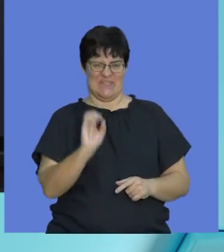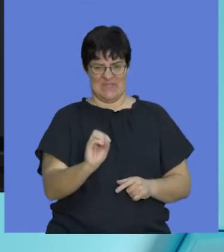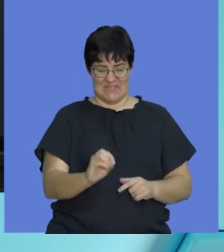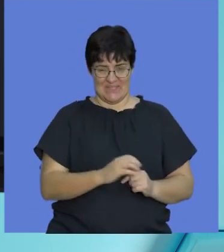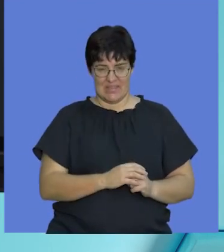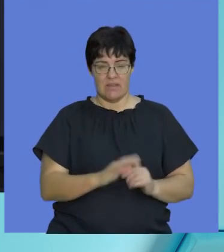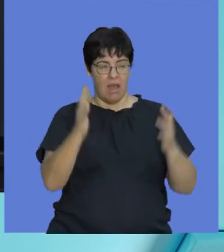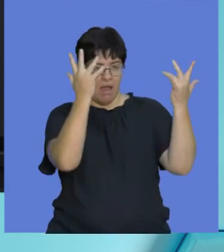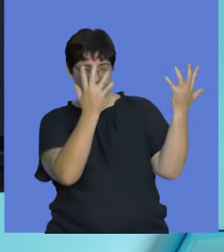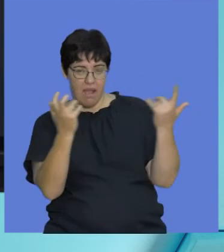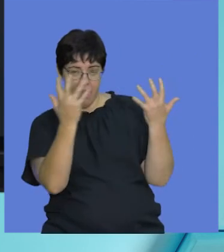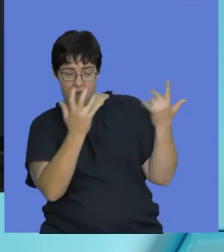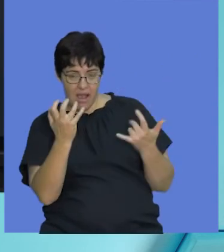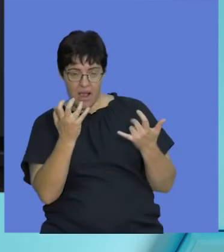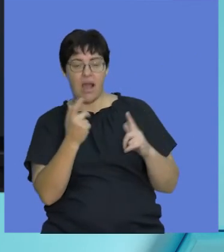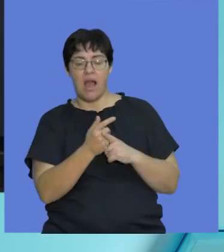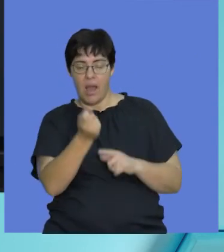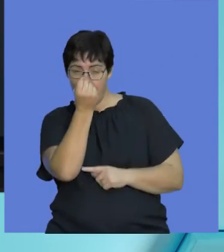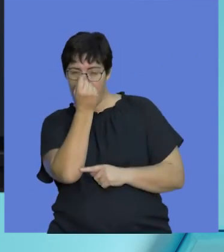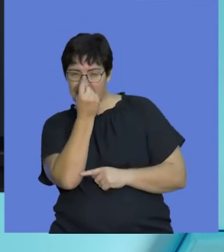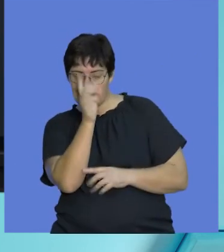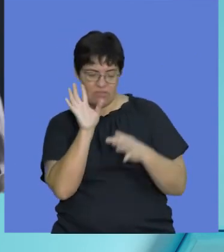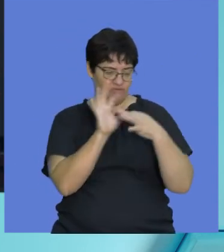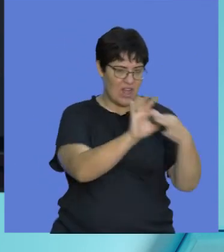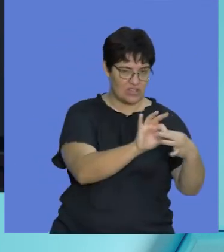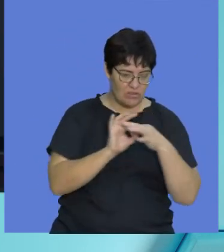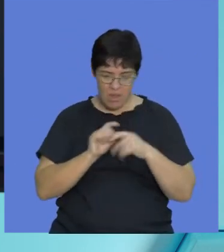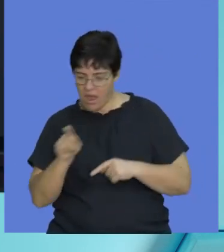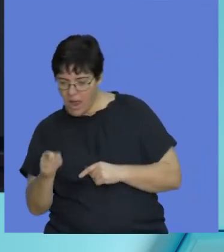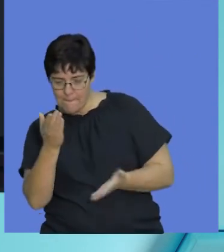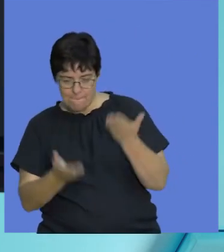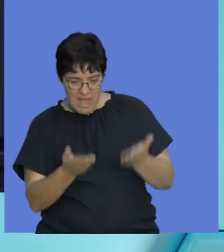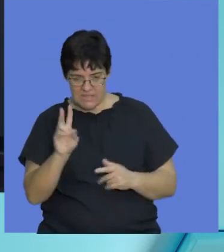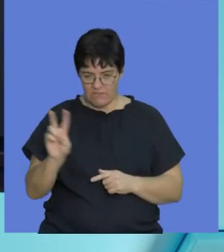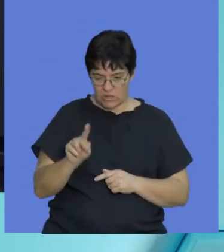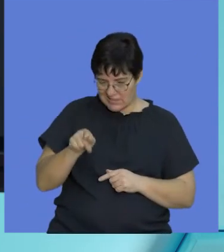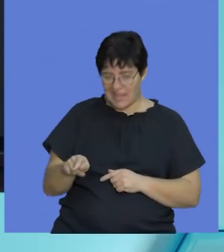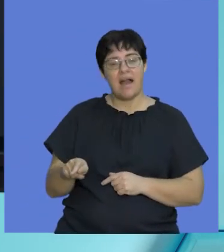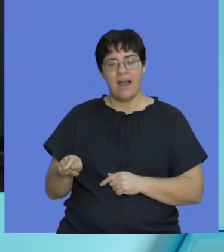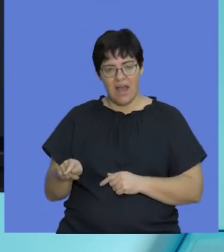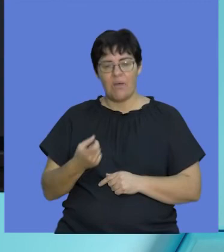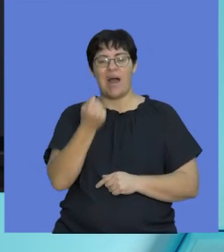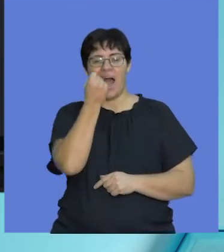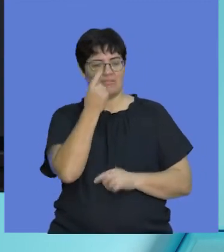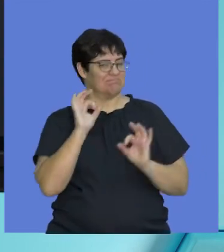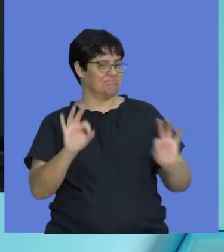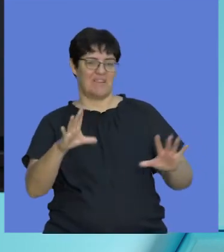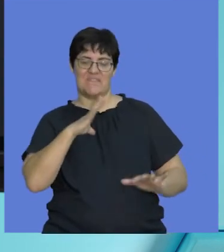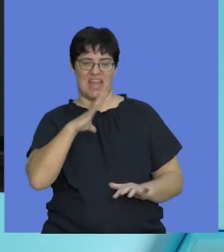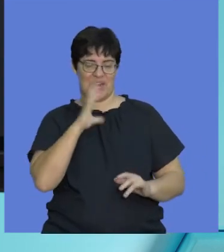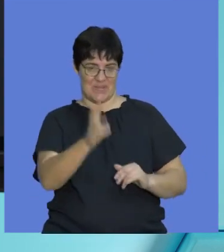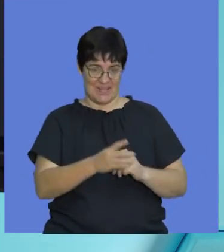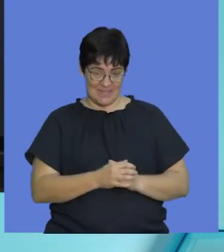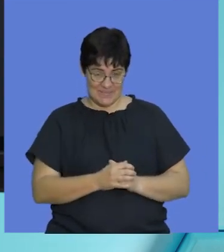as we get the calculation part in here and we understand the relationship between mass and velocity, we're going to be